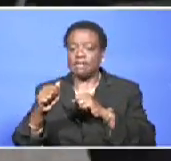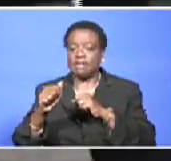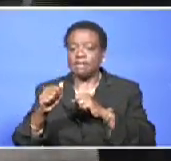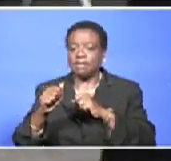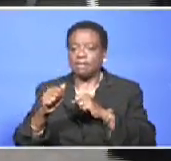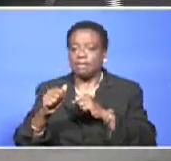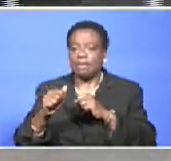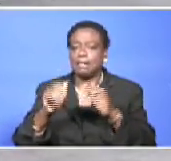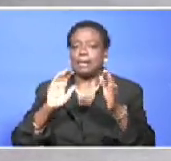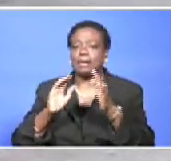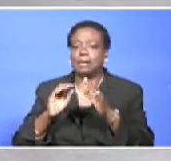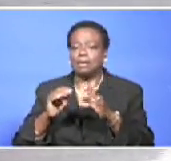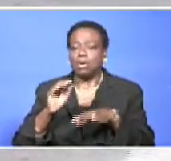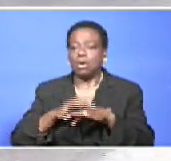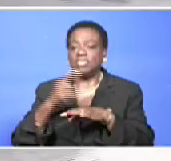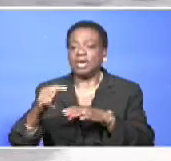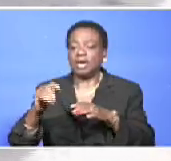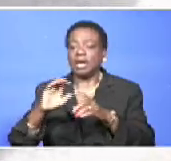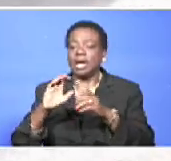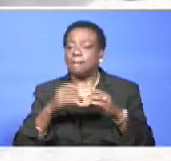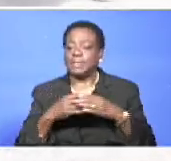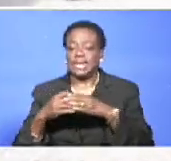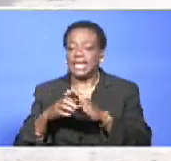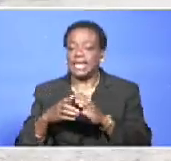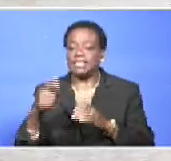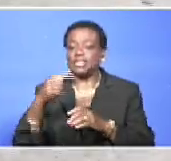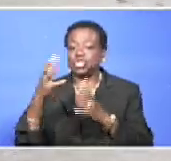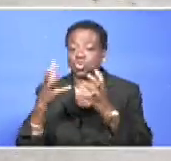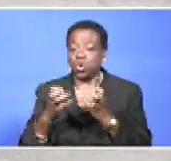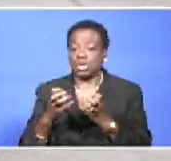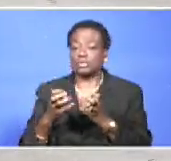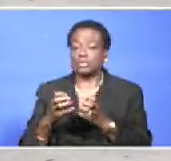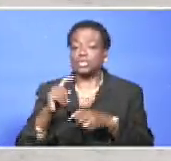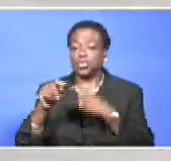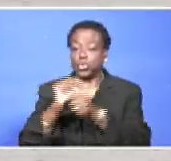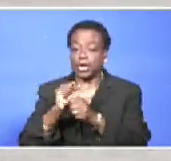contribute to that company. Cleopatra Murphy, ZNS Network News.